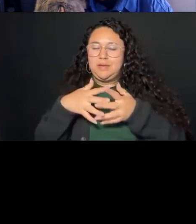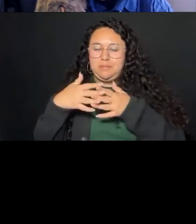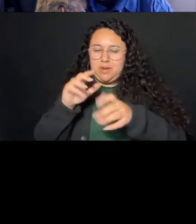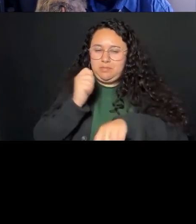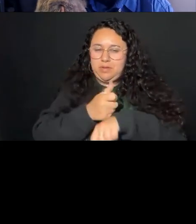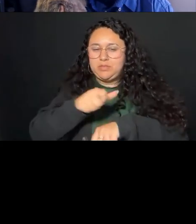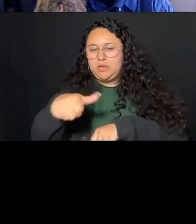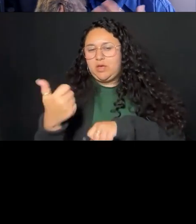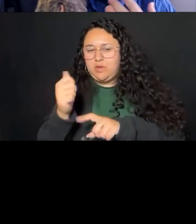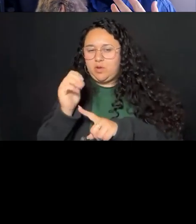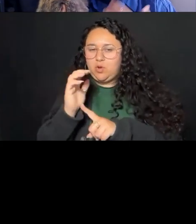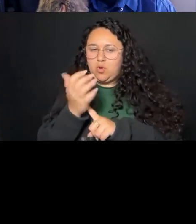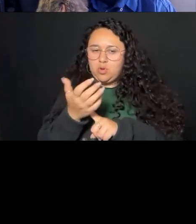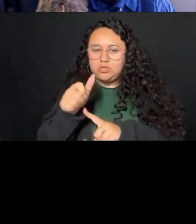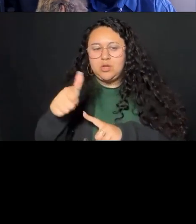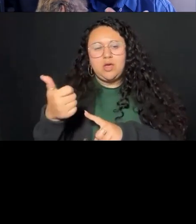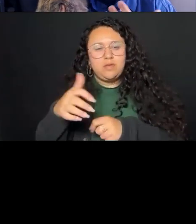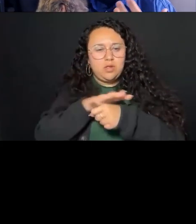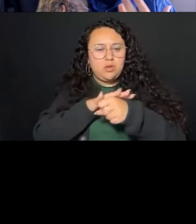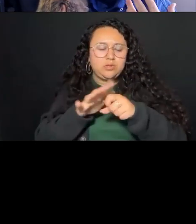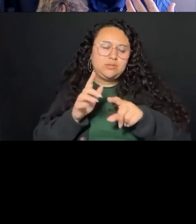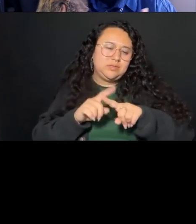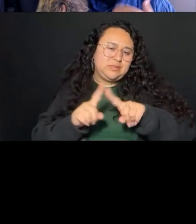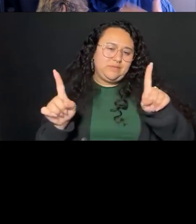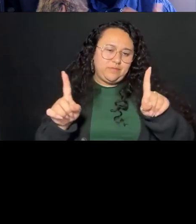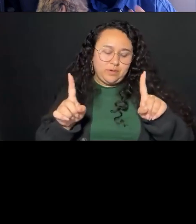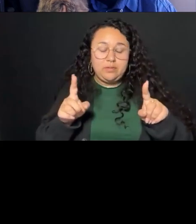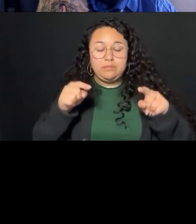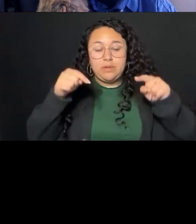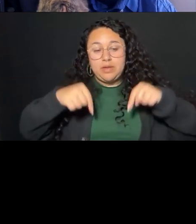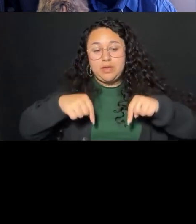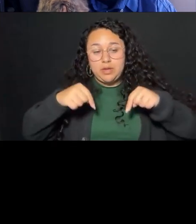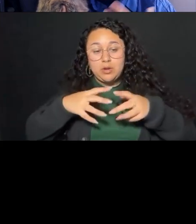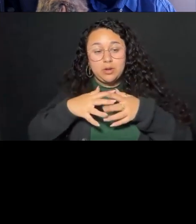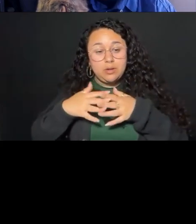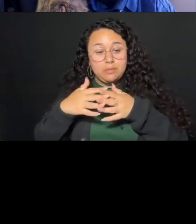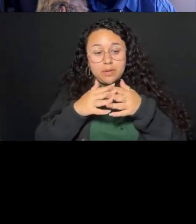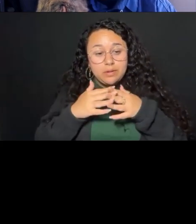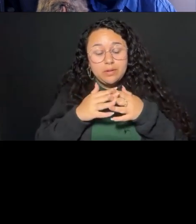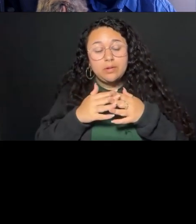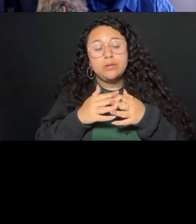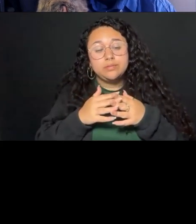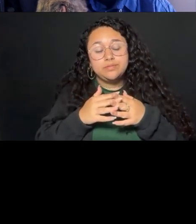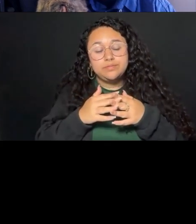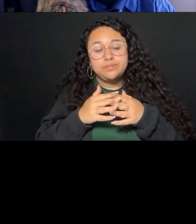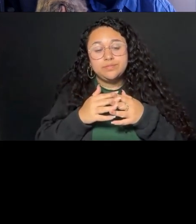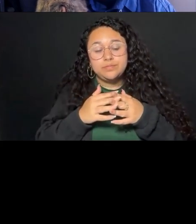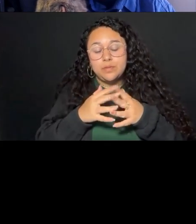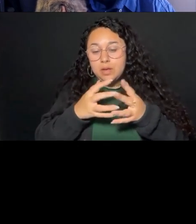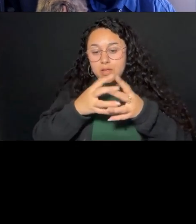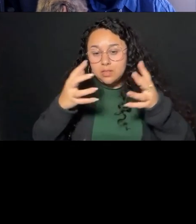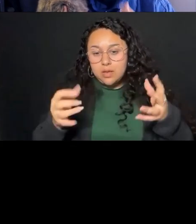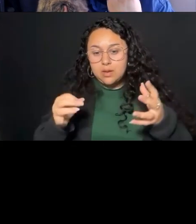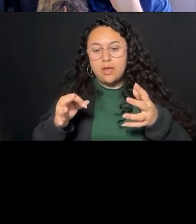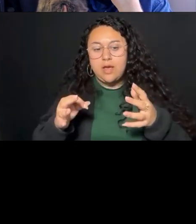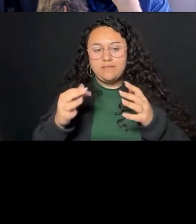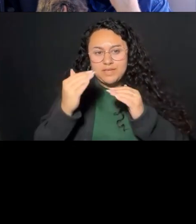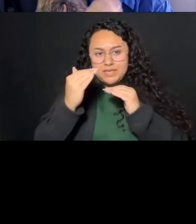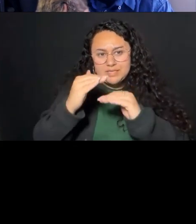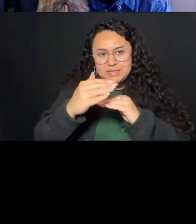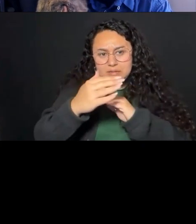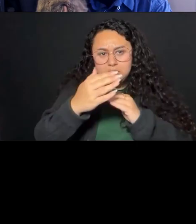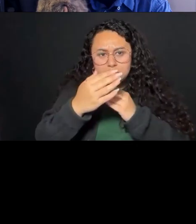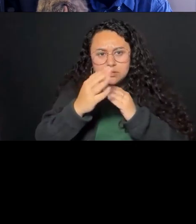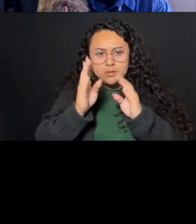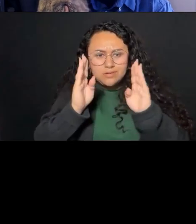locations might be different, but in America, we place a lot of pathologizing woo and